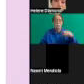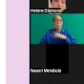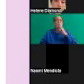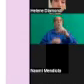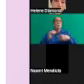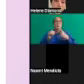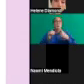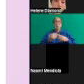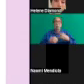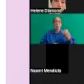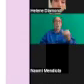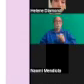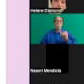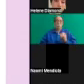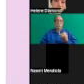and anxiety.